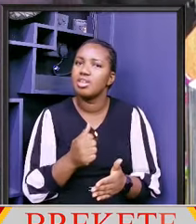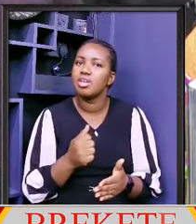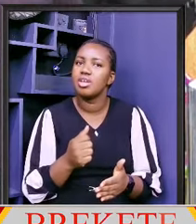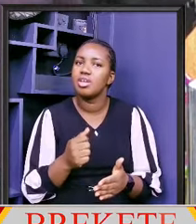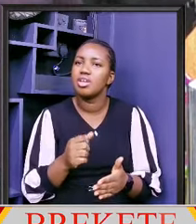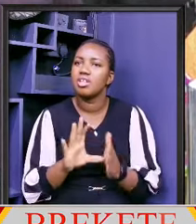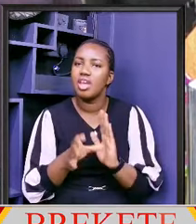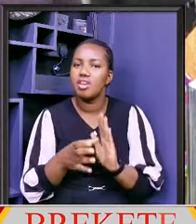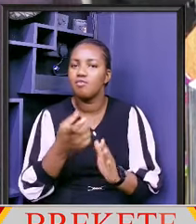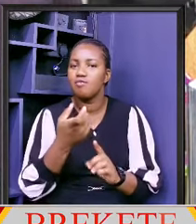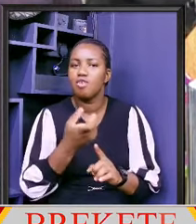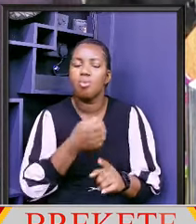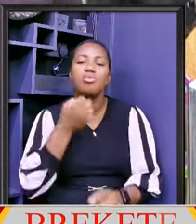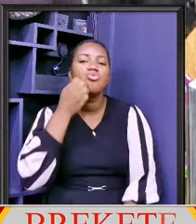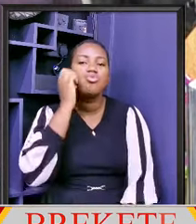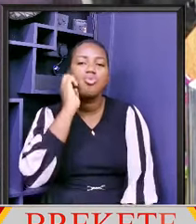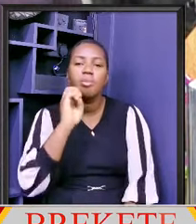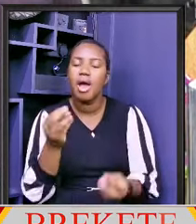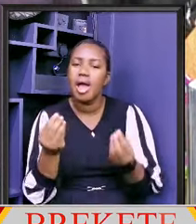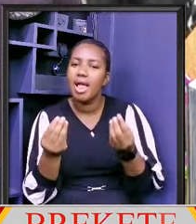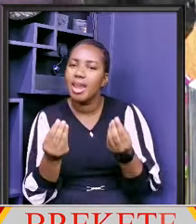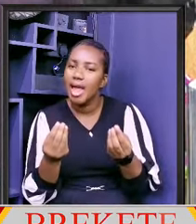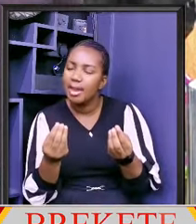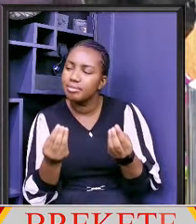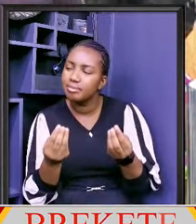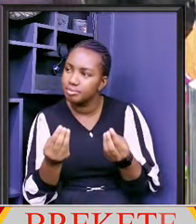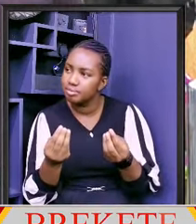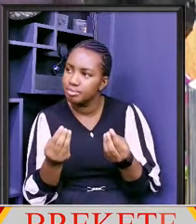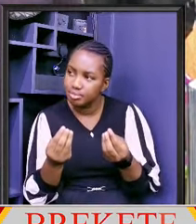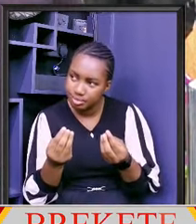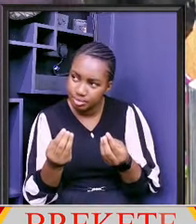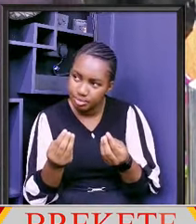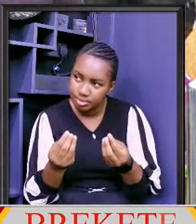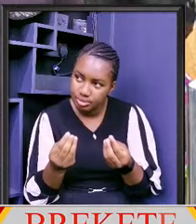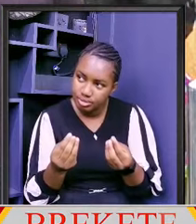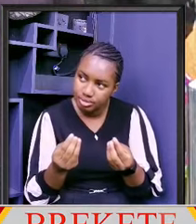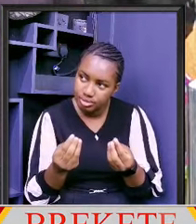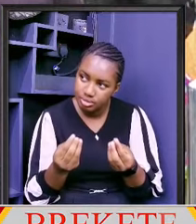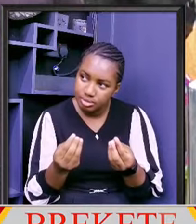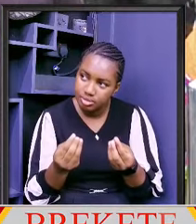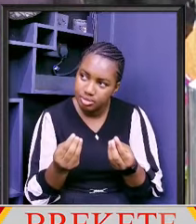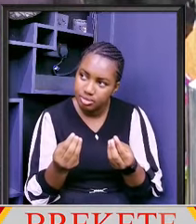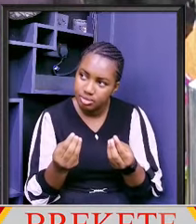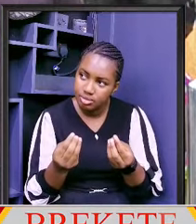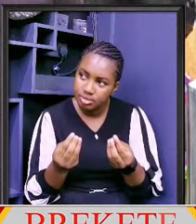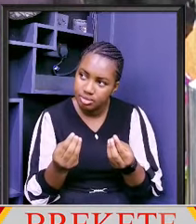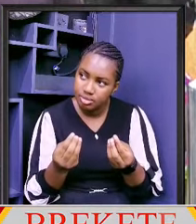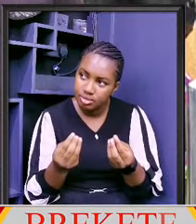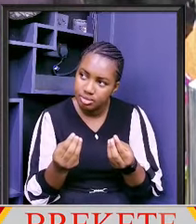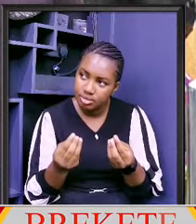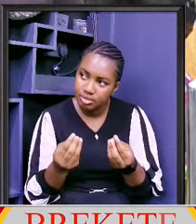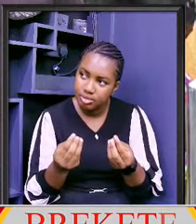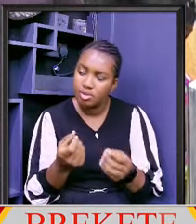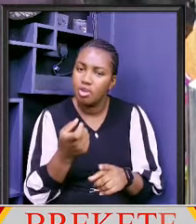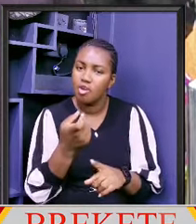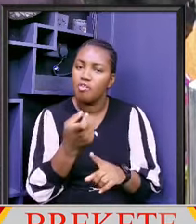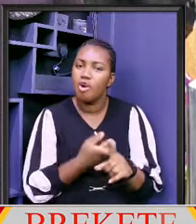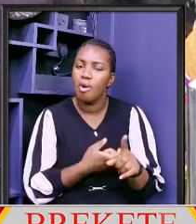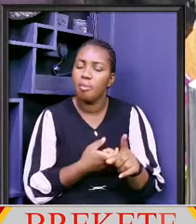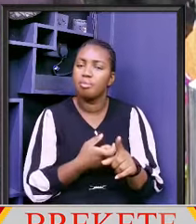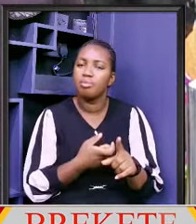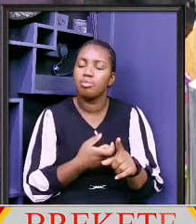Mm-hmm. So Nimota was controlling 19 northern state then. Mm-hmm. Then Naktomoras, mm-hmm, is also from the western state.